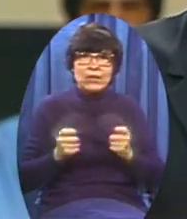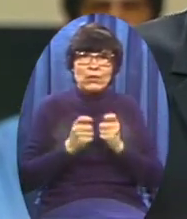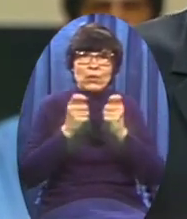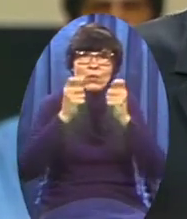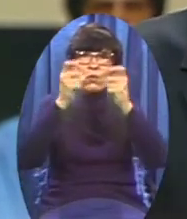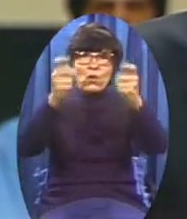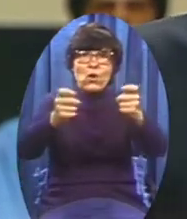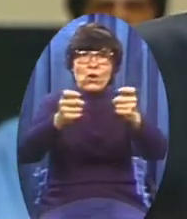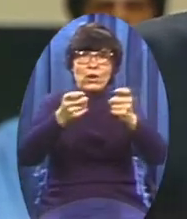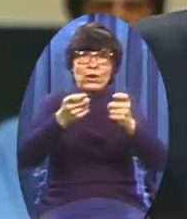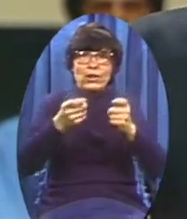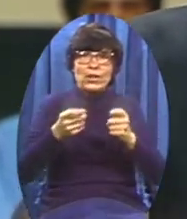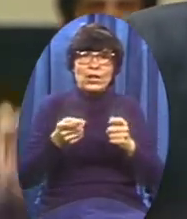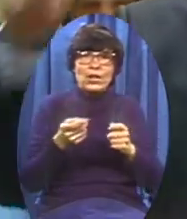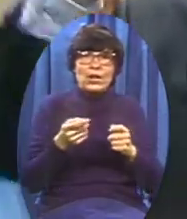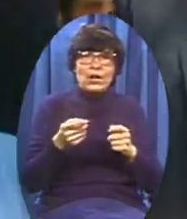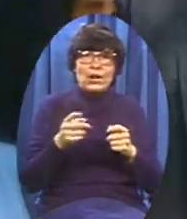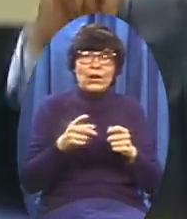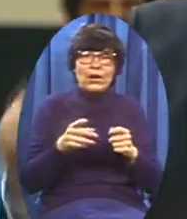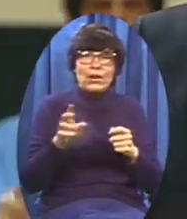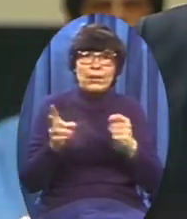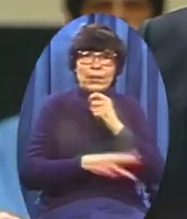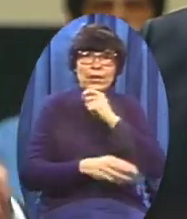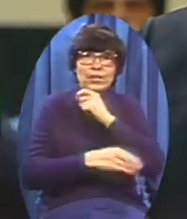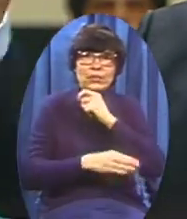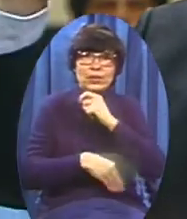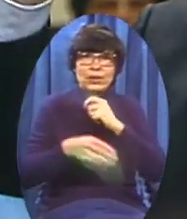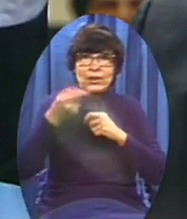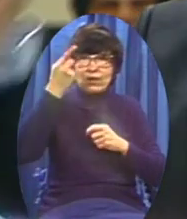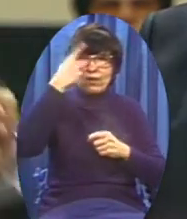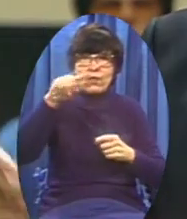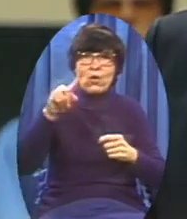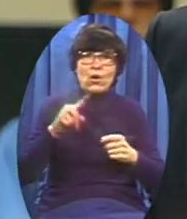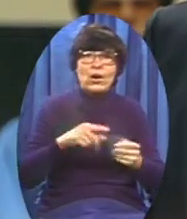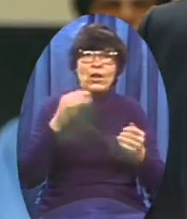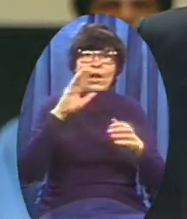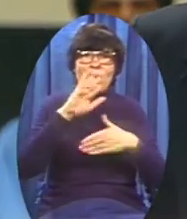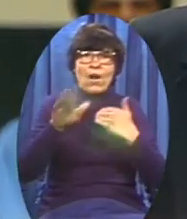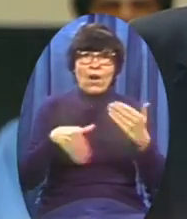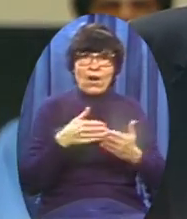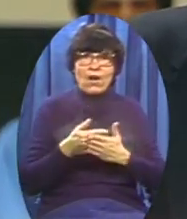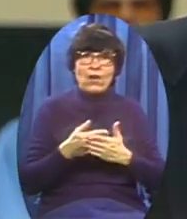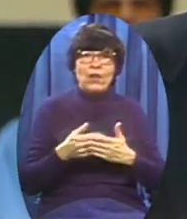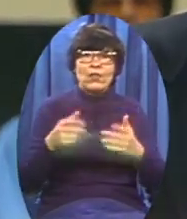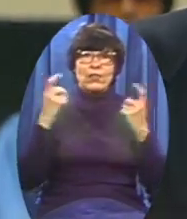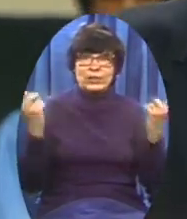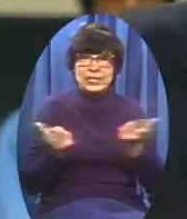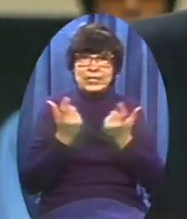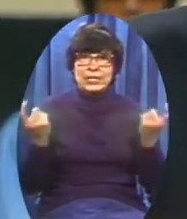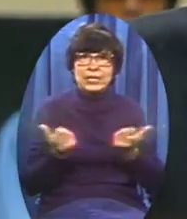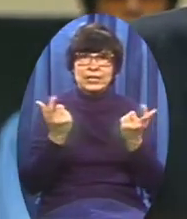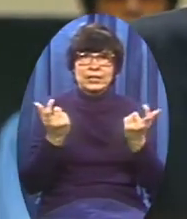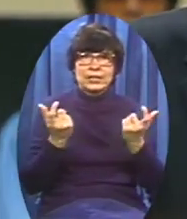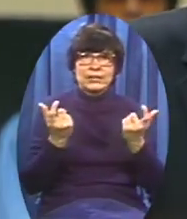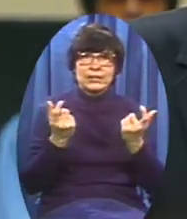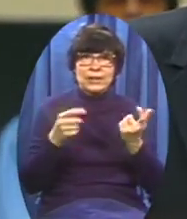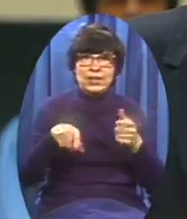into the lake of fire, where the smoke of their torment shall ascend up before the Father forever and ever. I believe that.